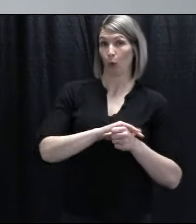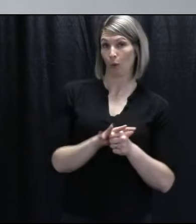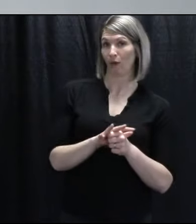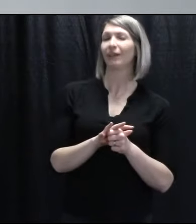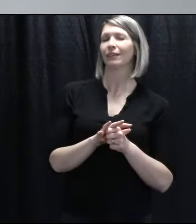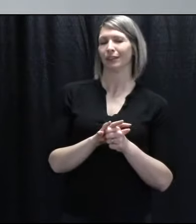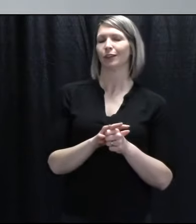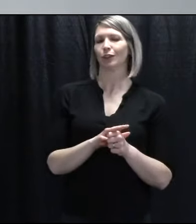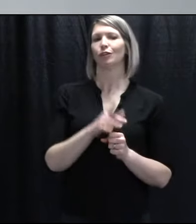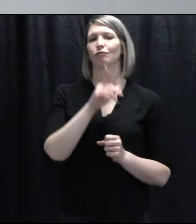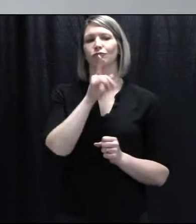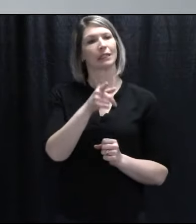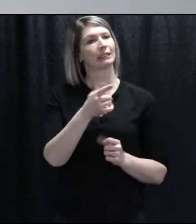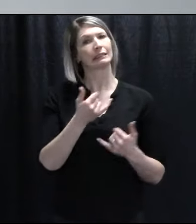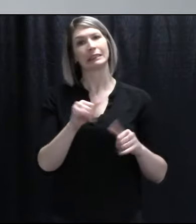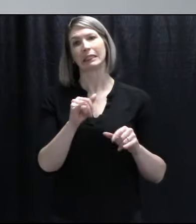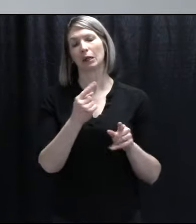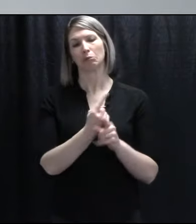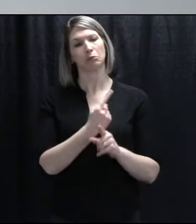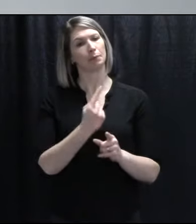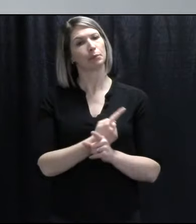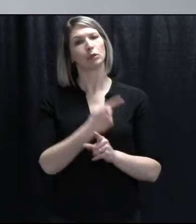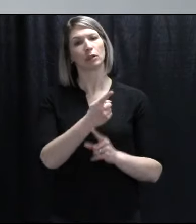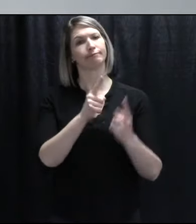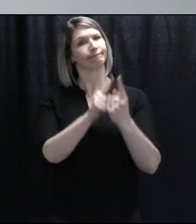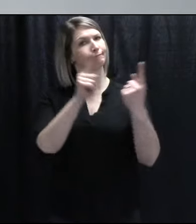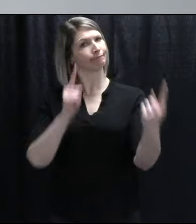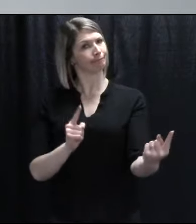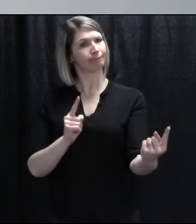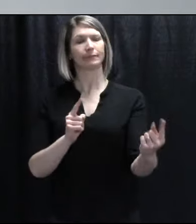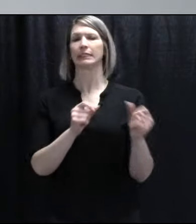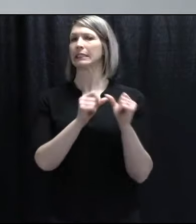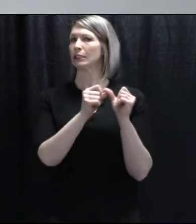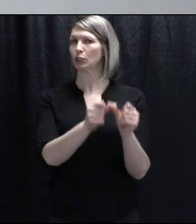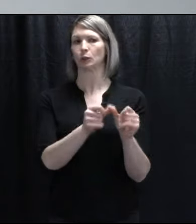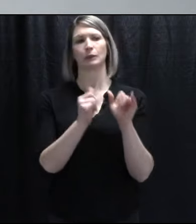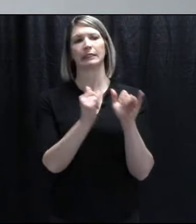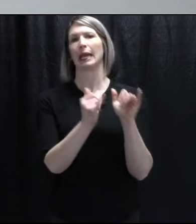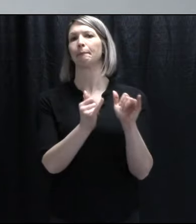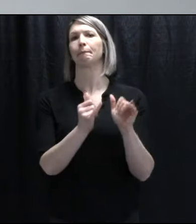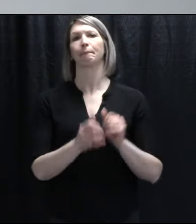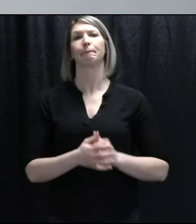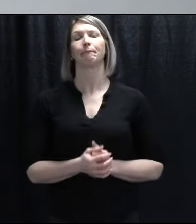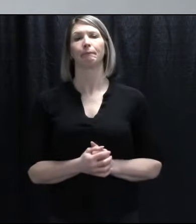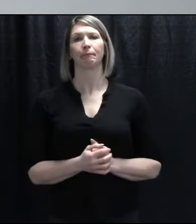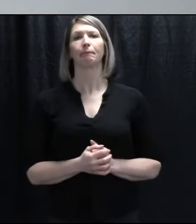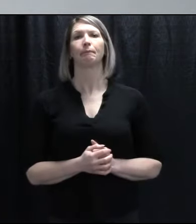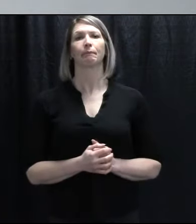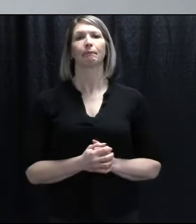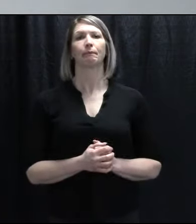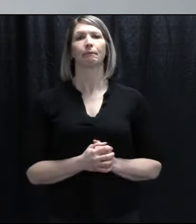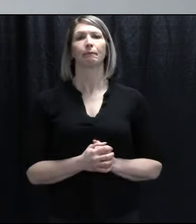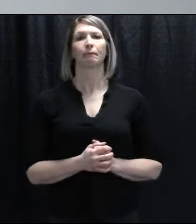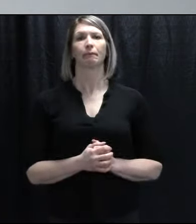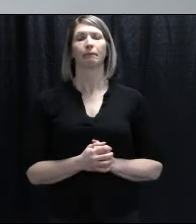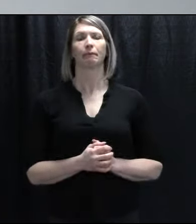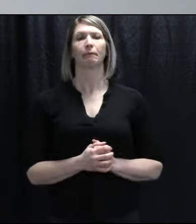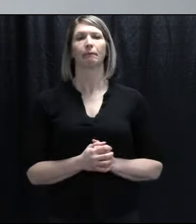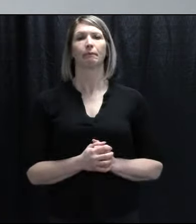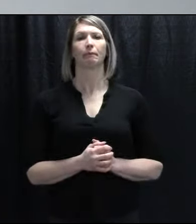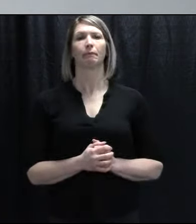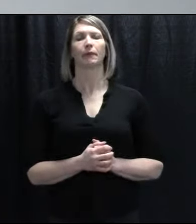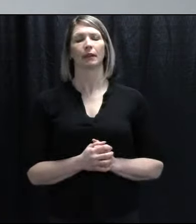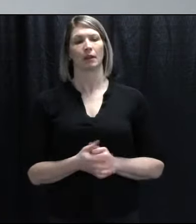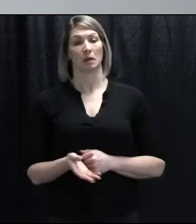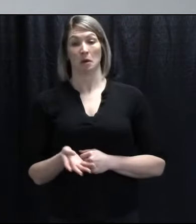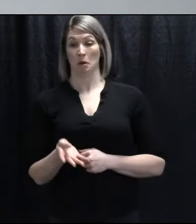to maintain all of the same precautions that everyone else is maintaining at this time. Right. And have these 4